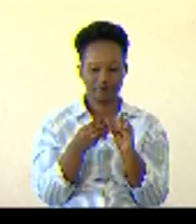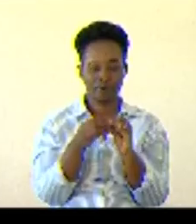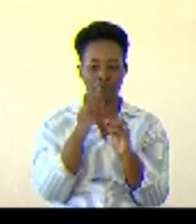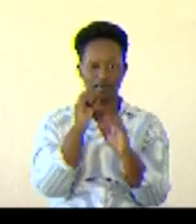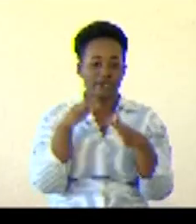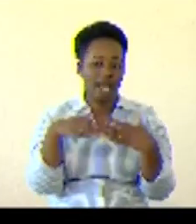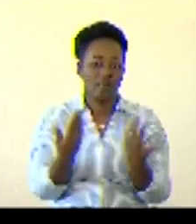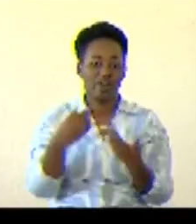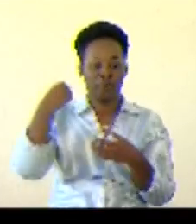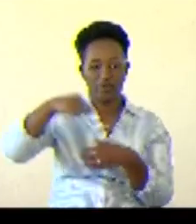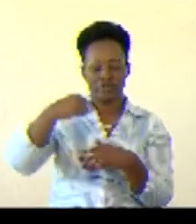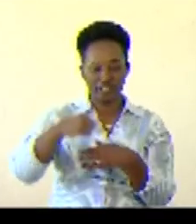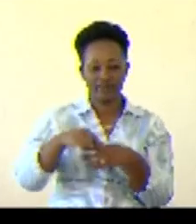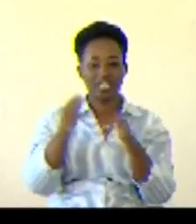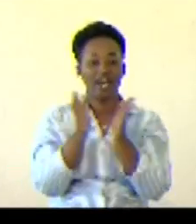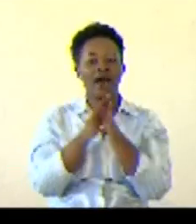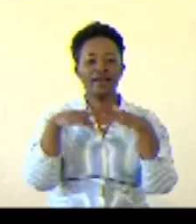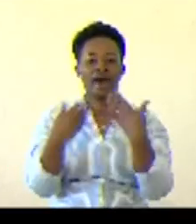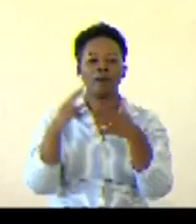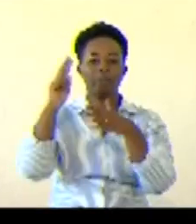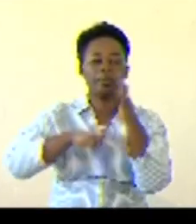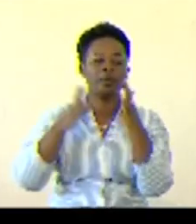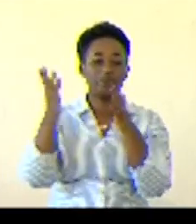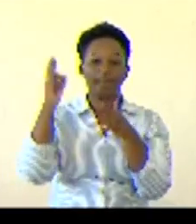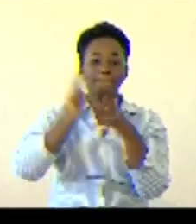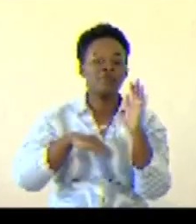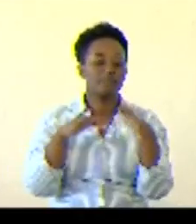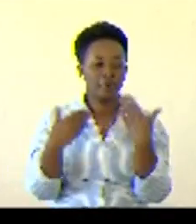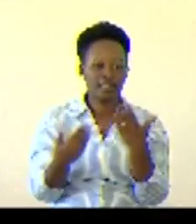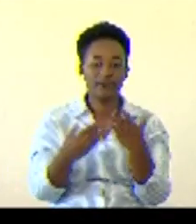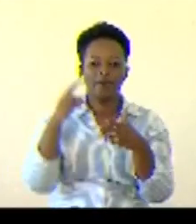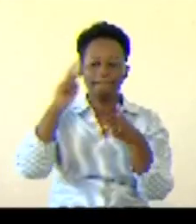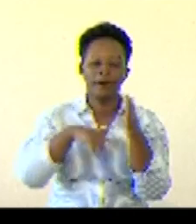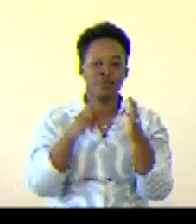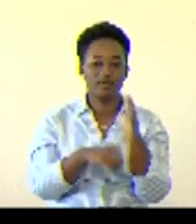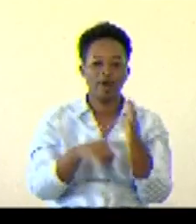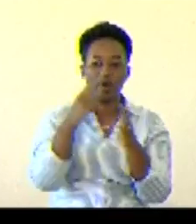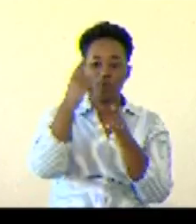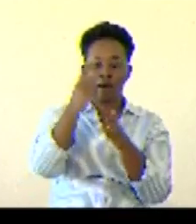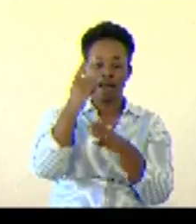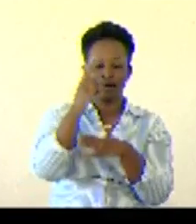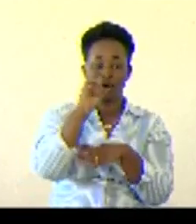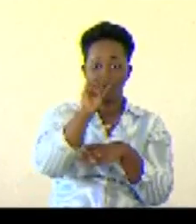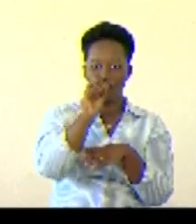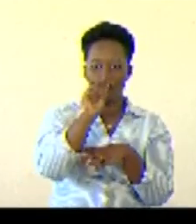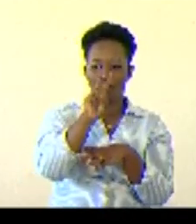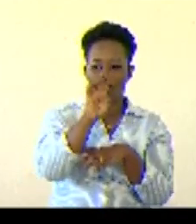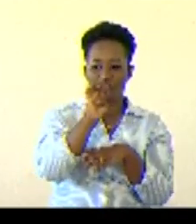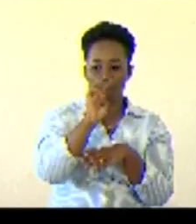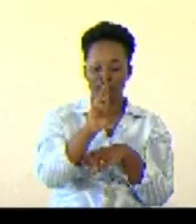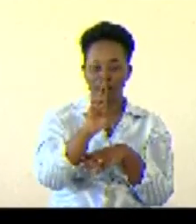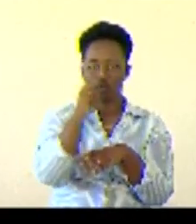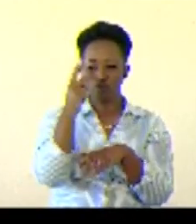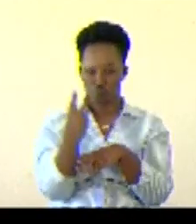or quantities. And how do you read this? It is read as 1 over 2, 1 over